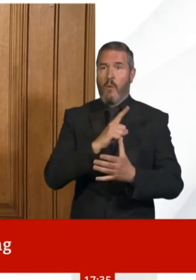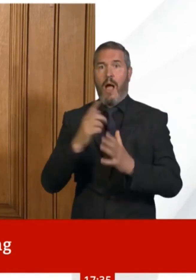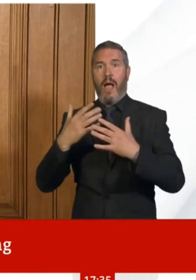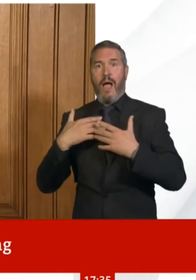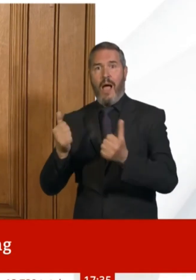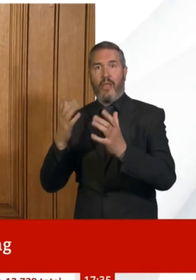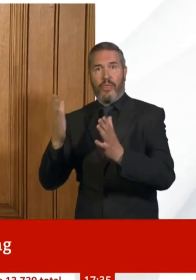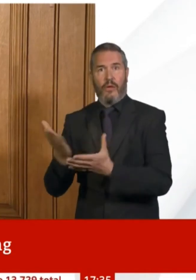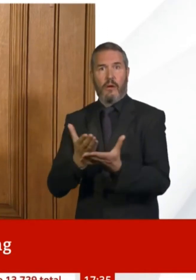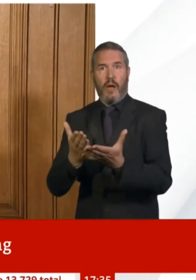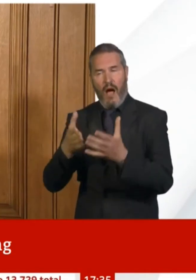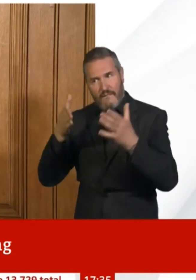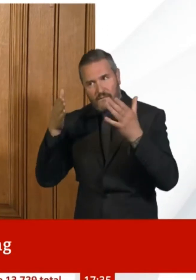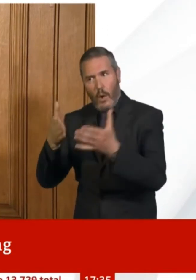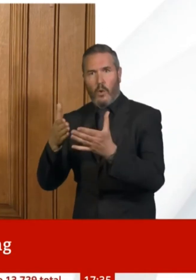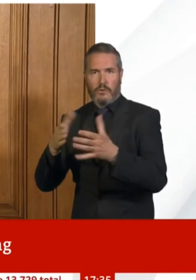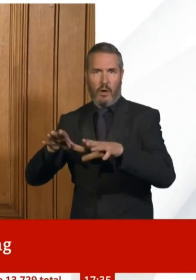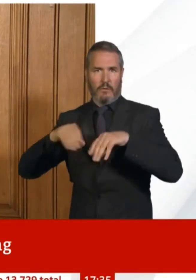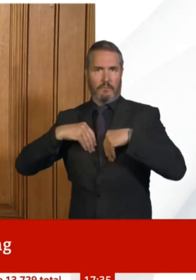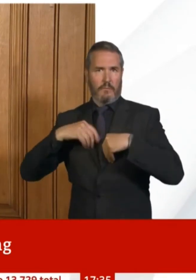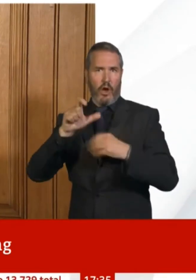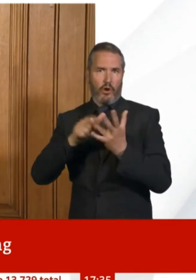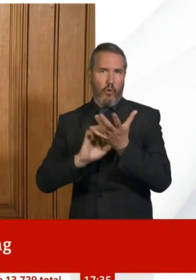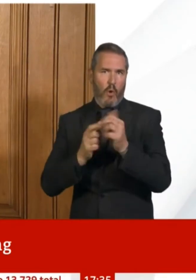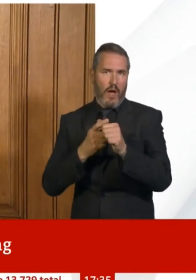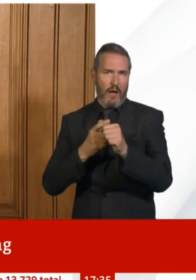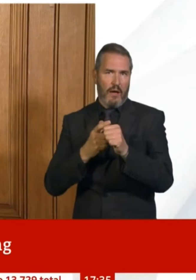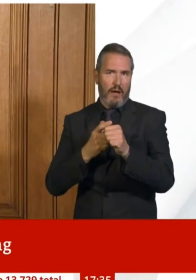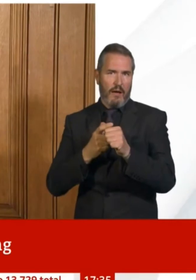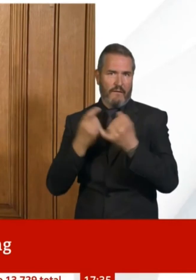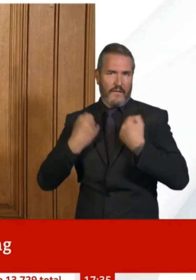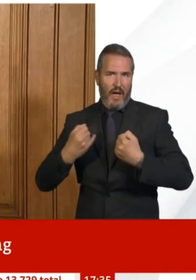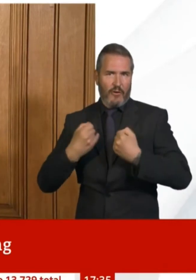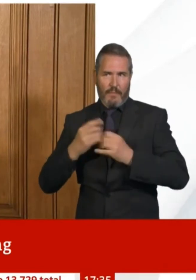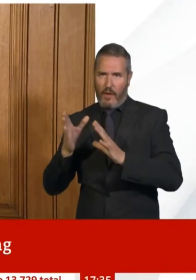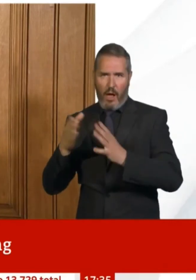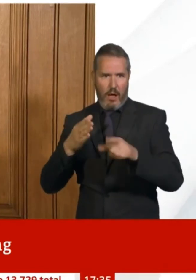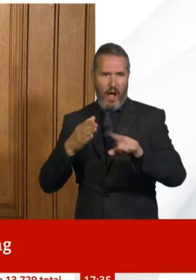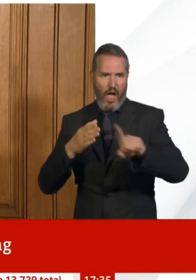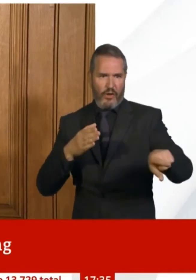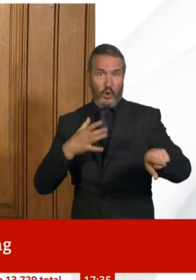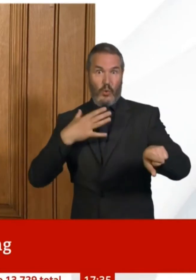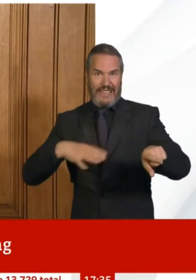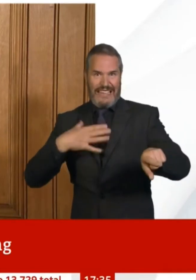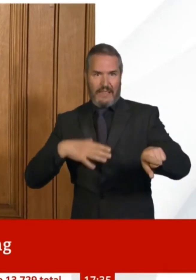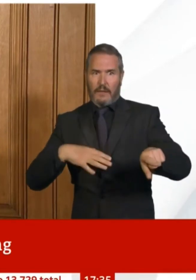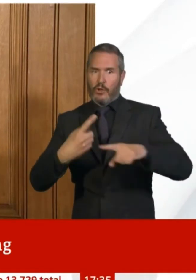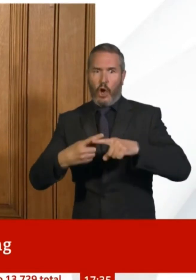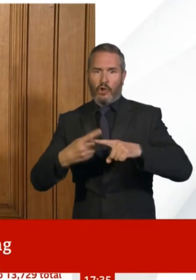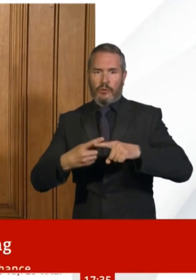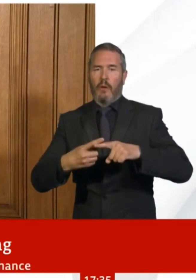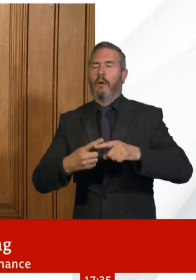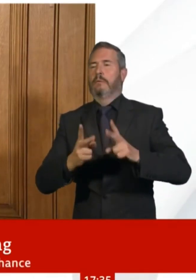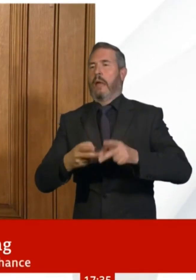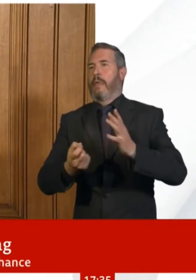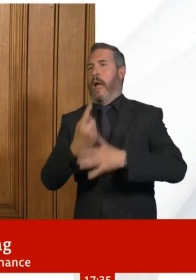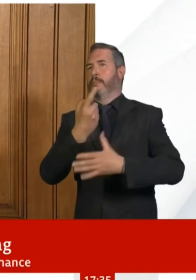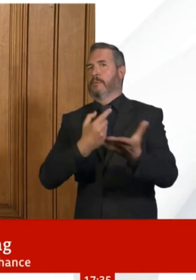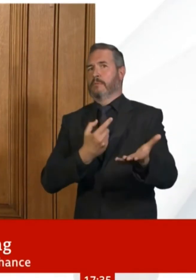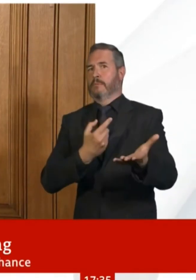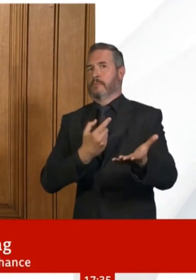towards COVID-19 and therefore less able to do other things that are not necessarily so urgent but are very